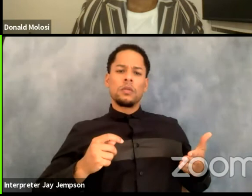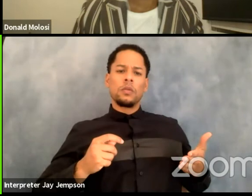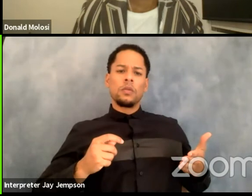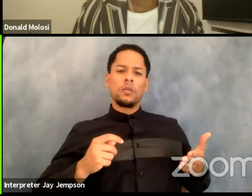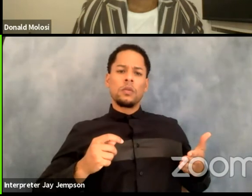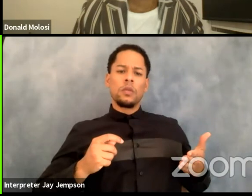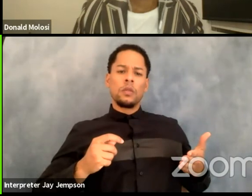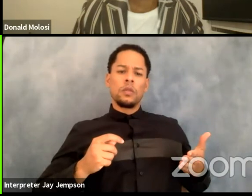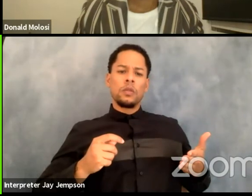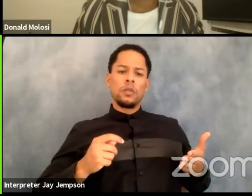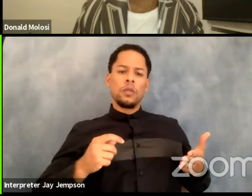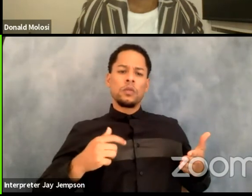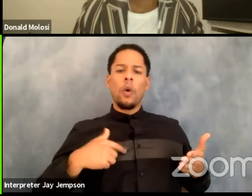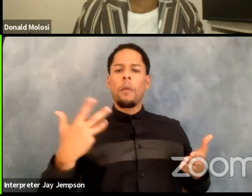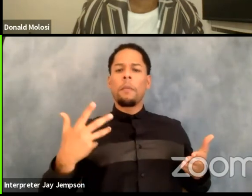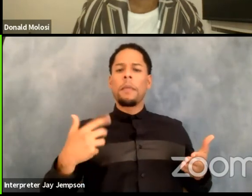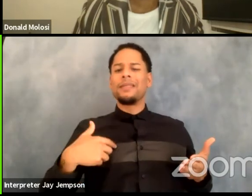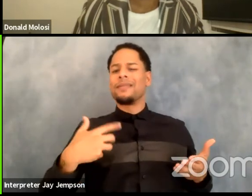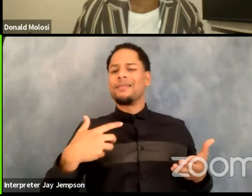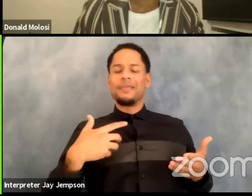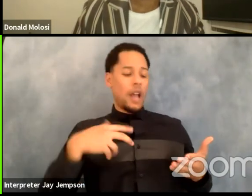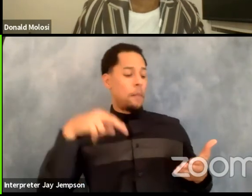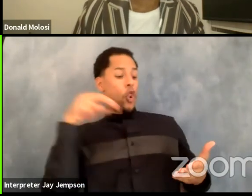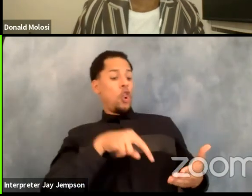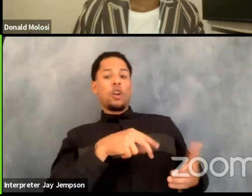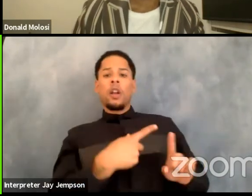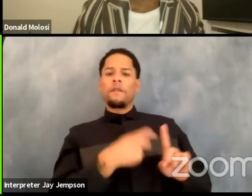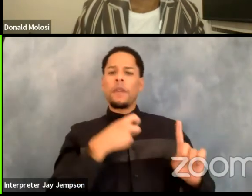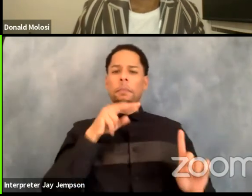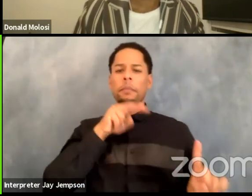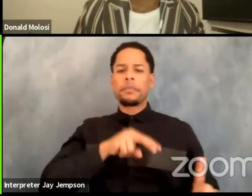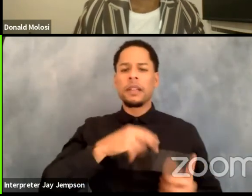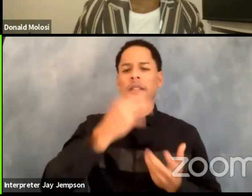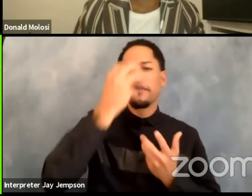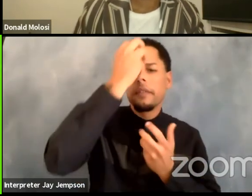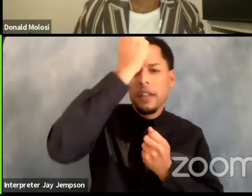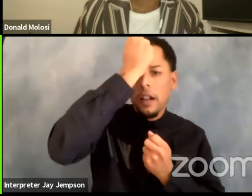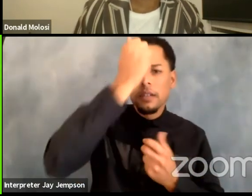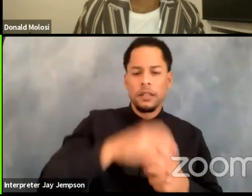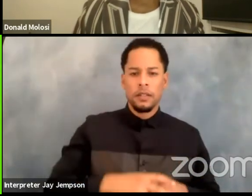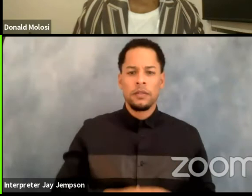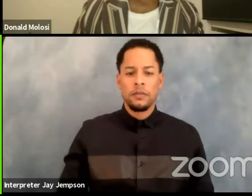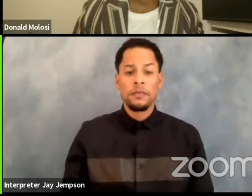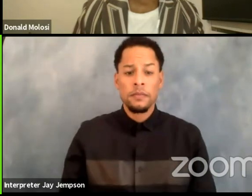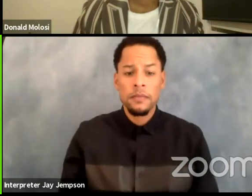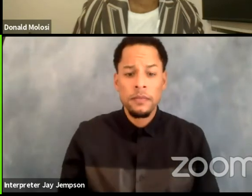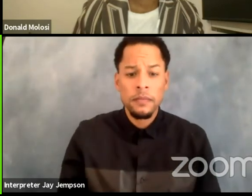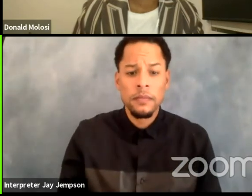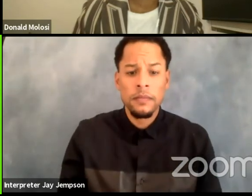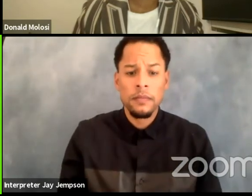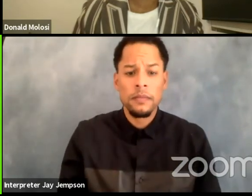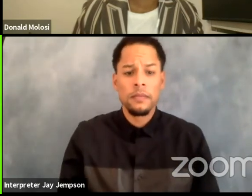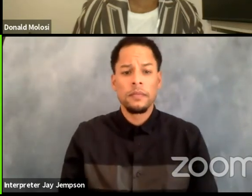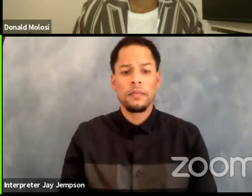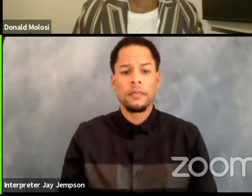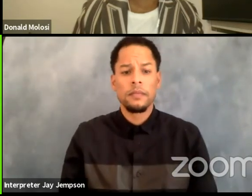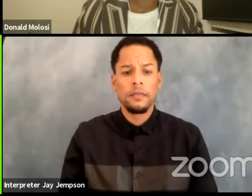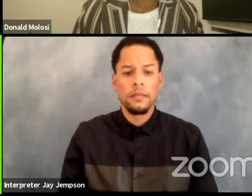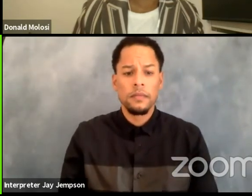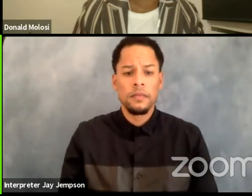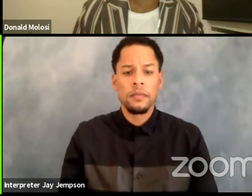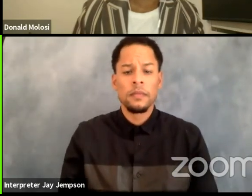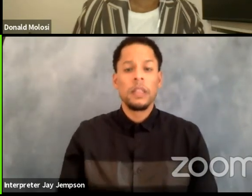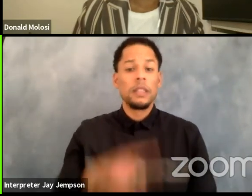know, of this playwright, although it is just as important because they hold a